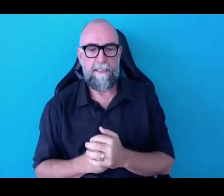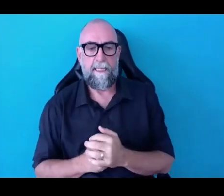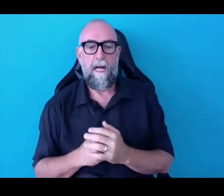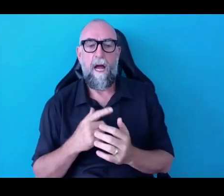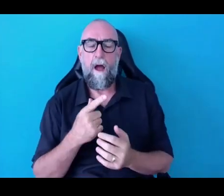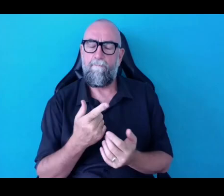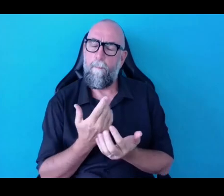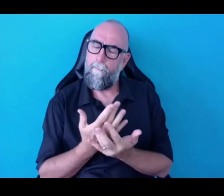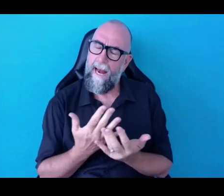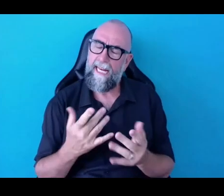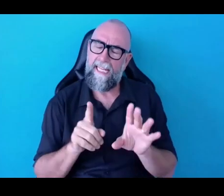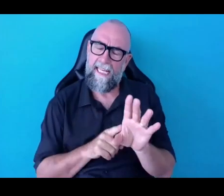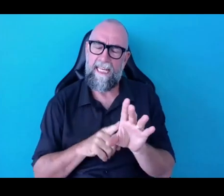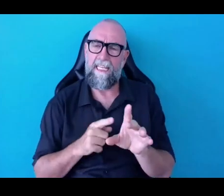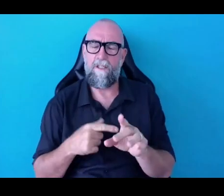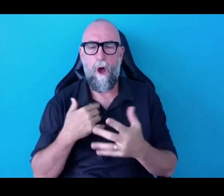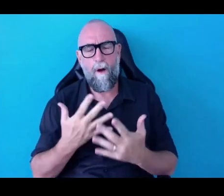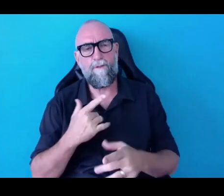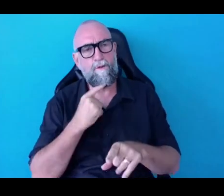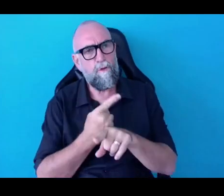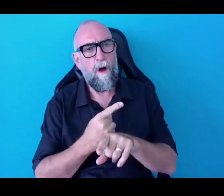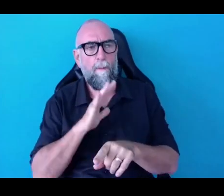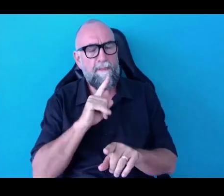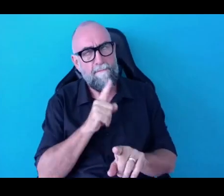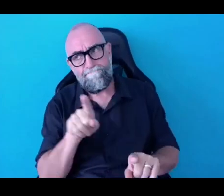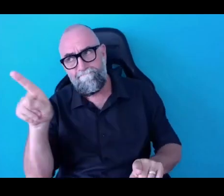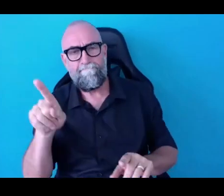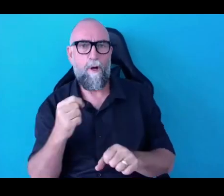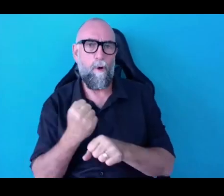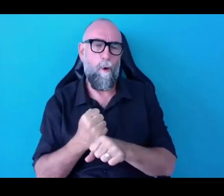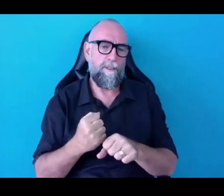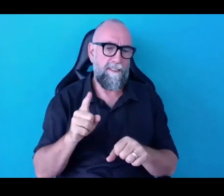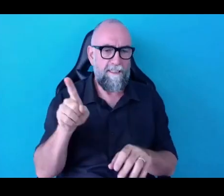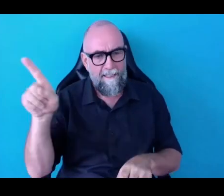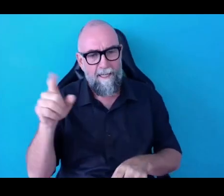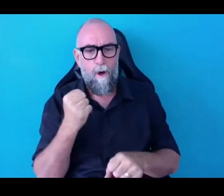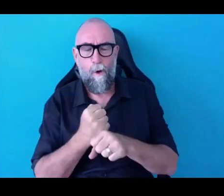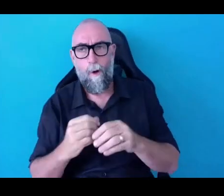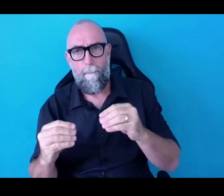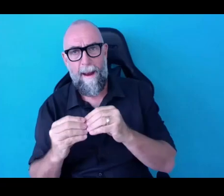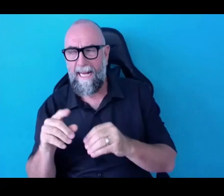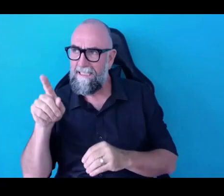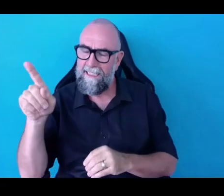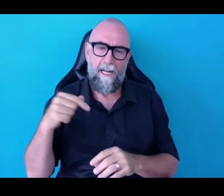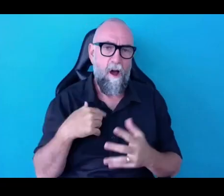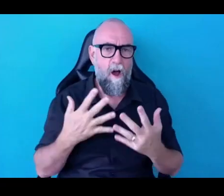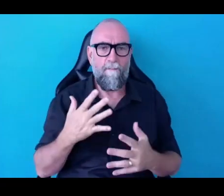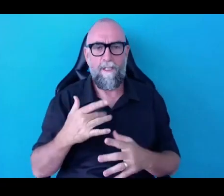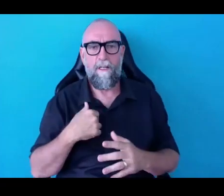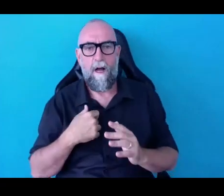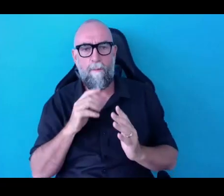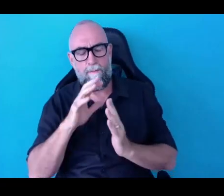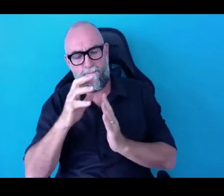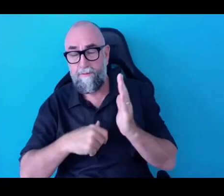Gordon. A few of these letters I made into artworks. In these instances, I would send the letter to Gordon for his